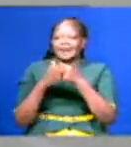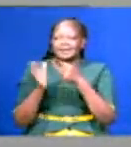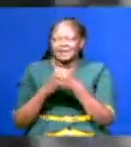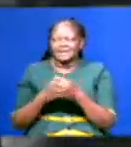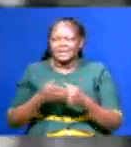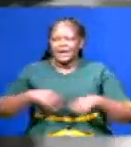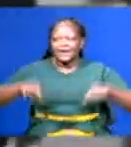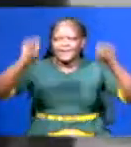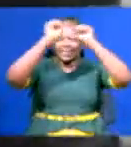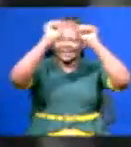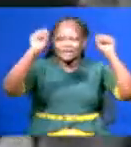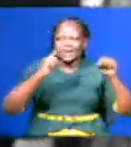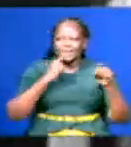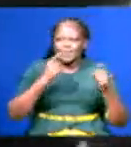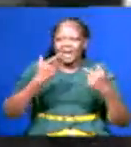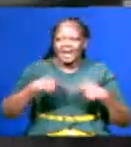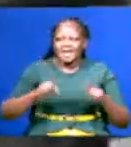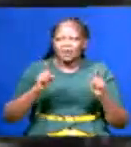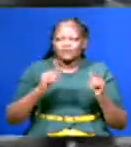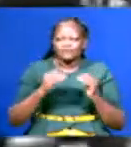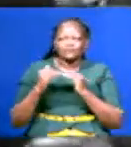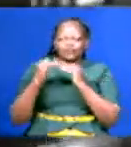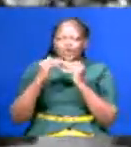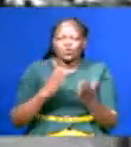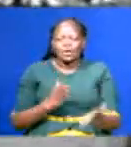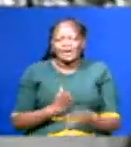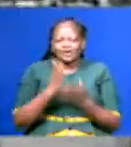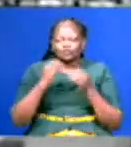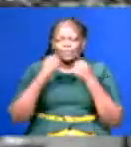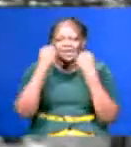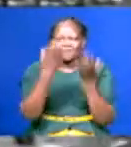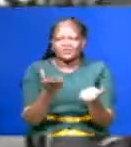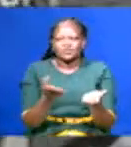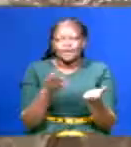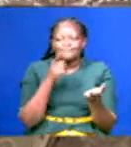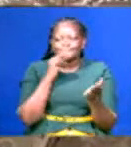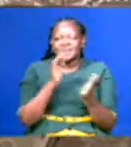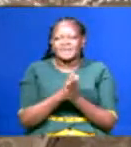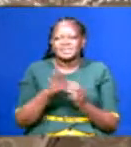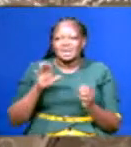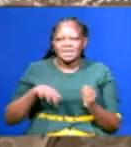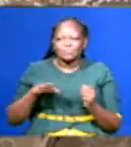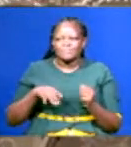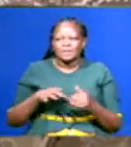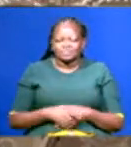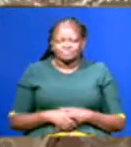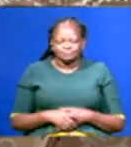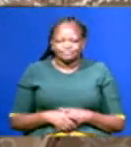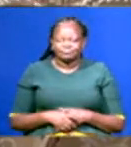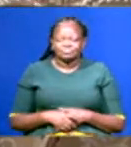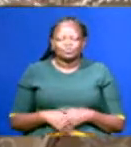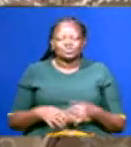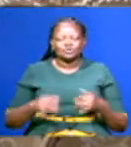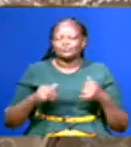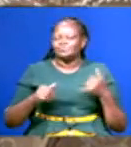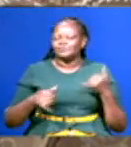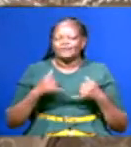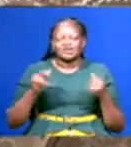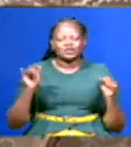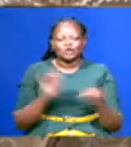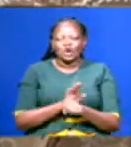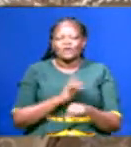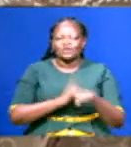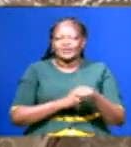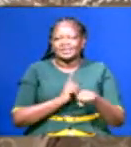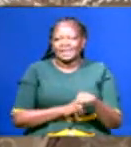President Moi allowed for equal rights to be granted to men and women. It was a very joyous moment,